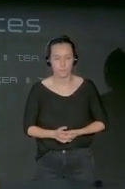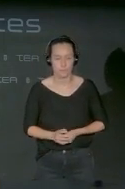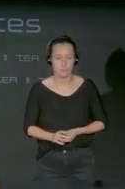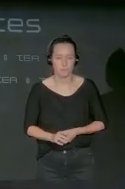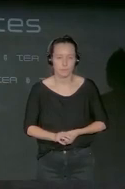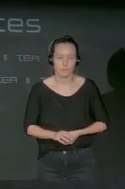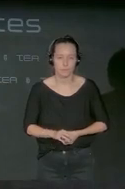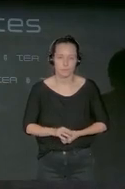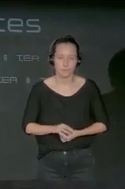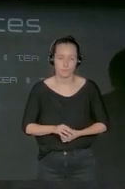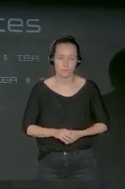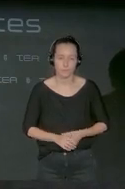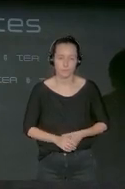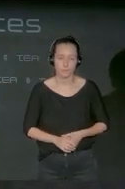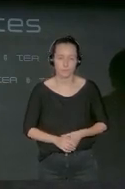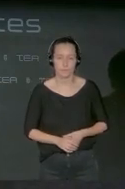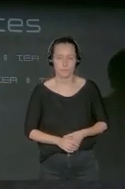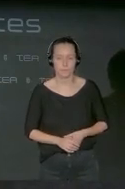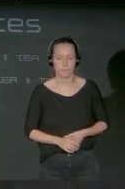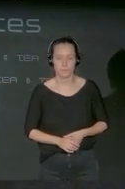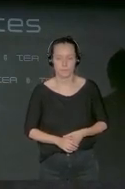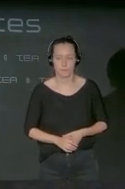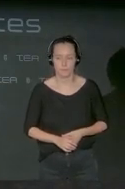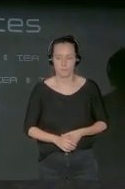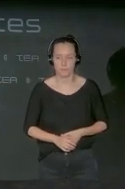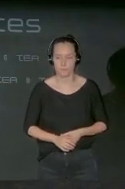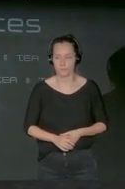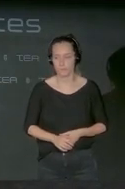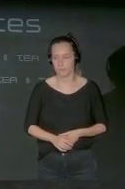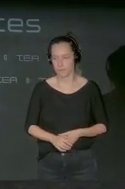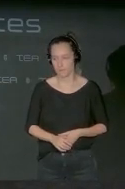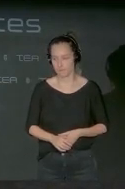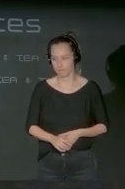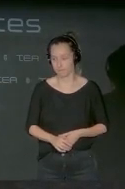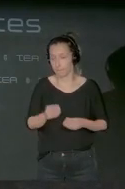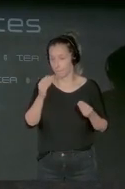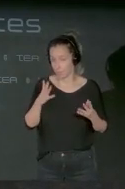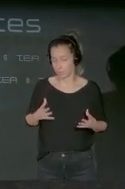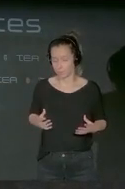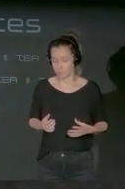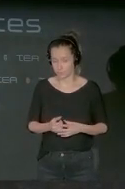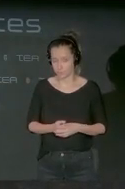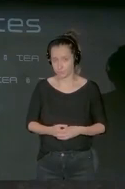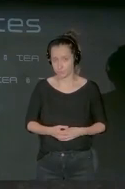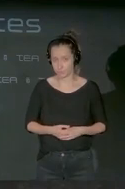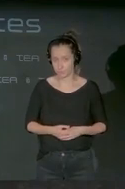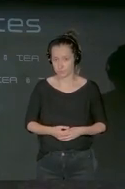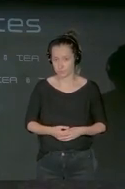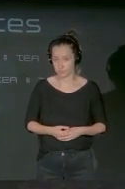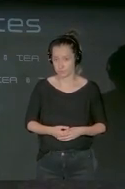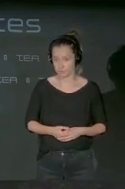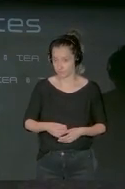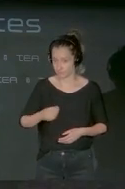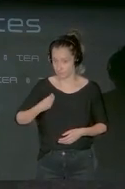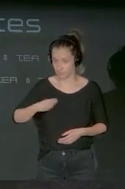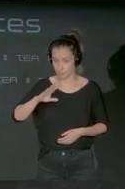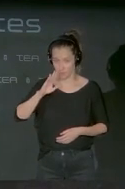Well, judging by the discussion so far today, there seems to be a lot of interest